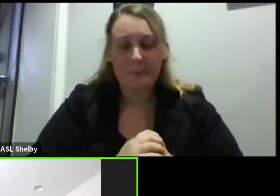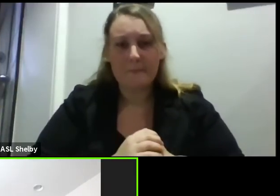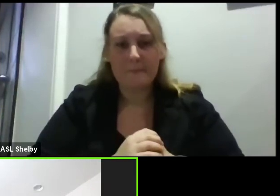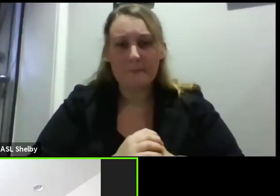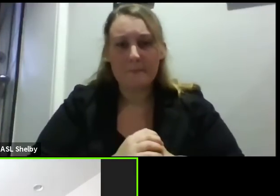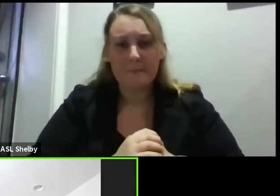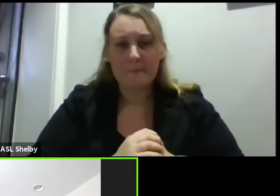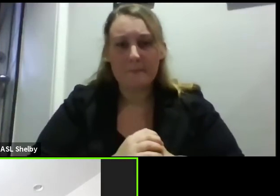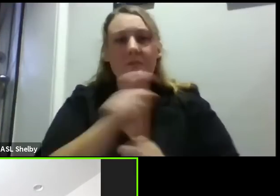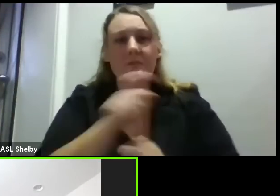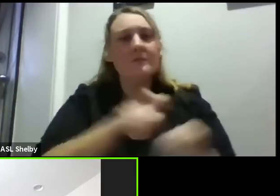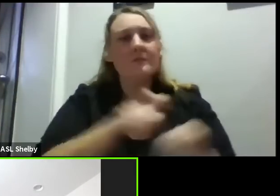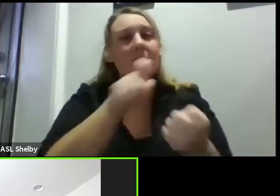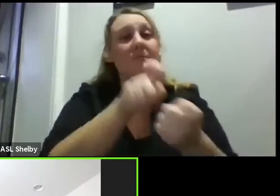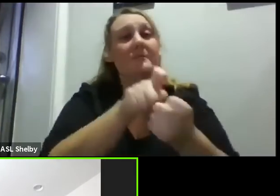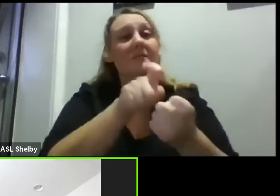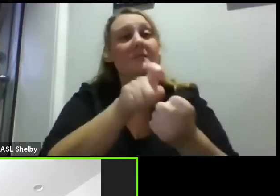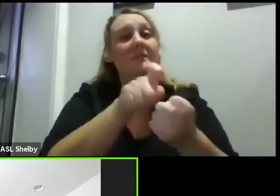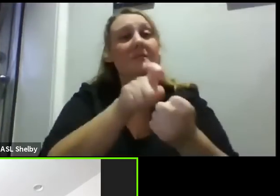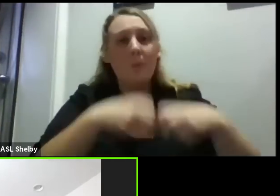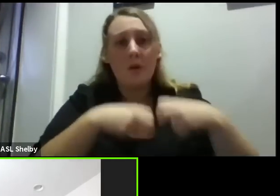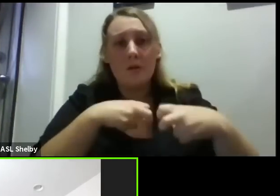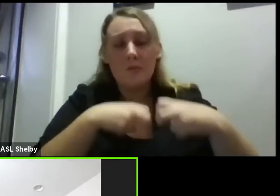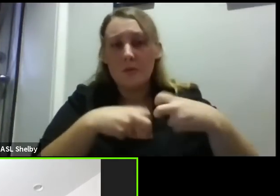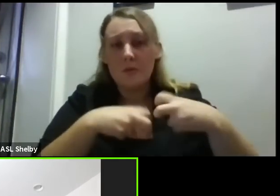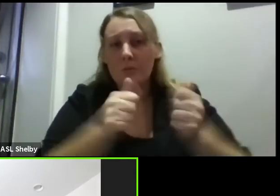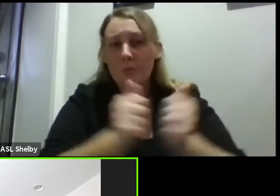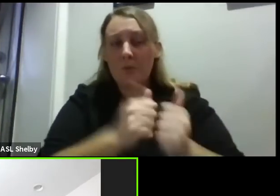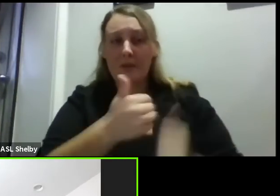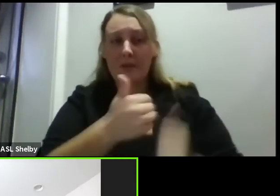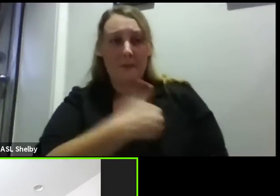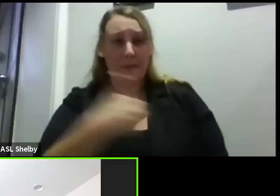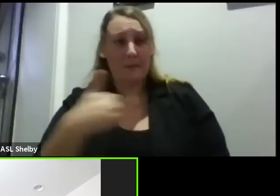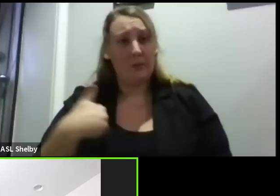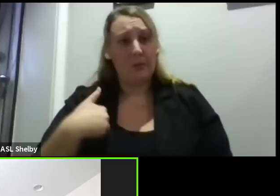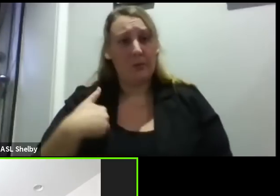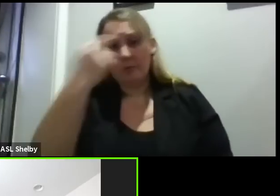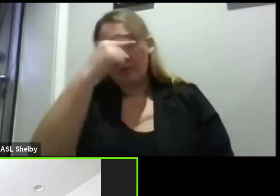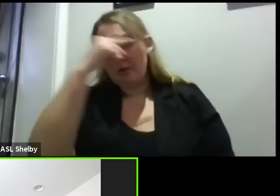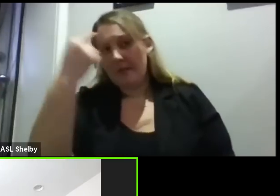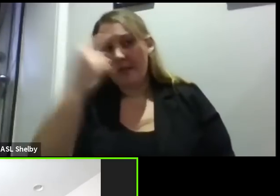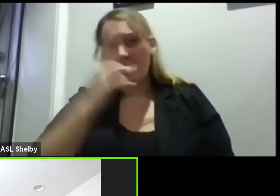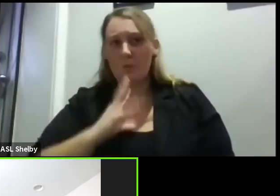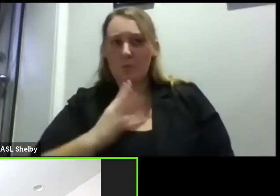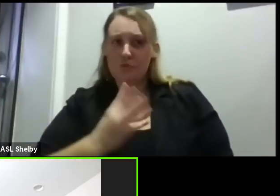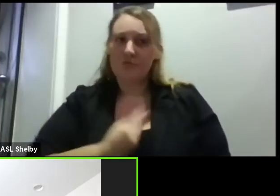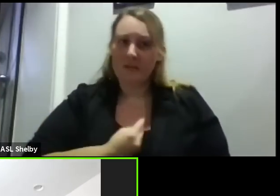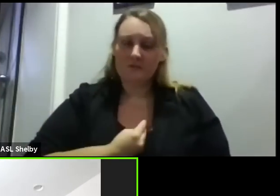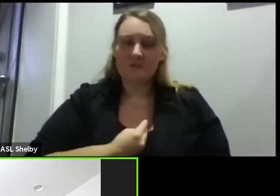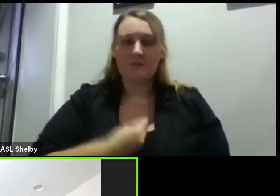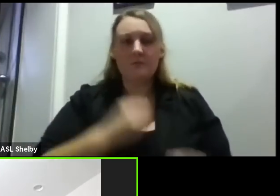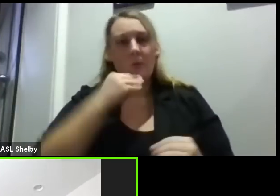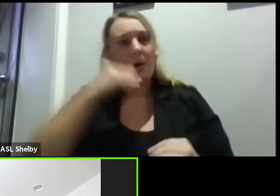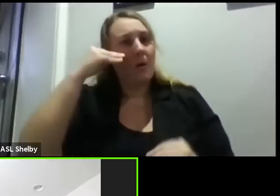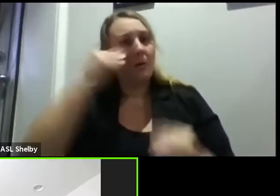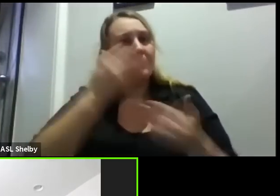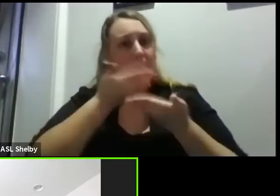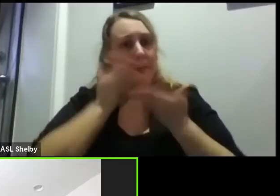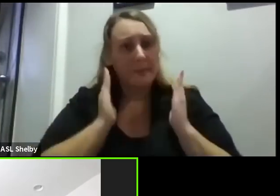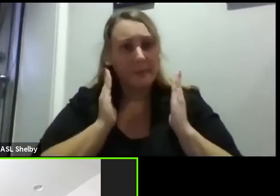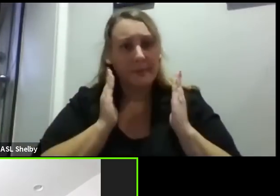into play for our members who are Black and who are trans and who are often houseless.